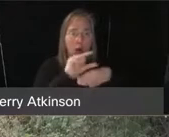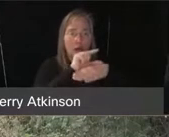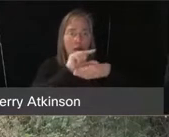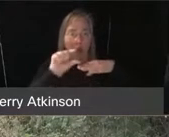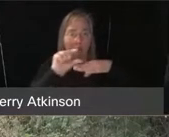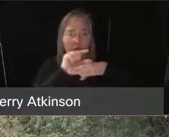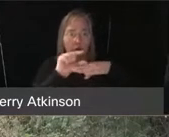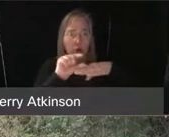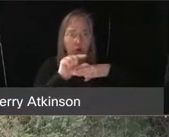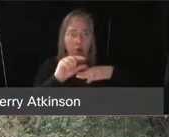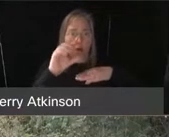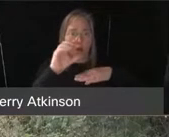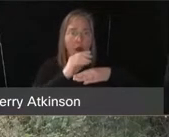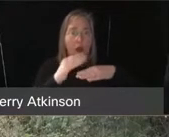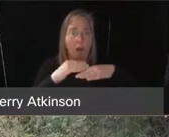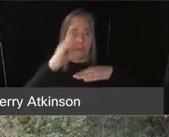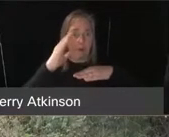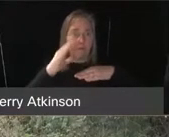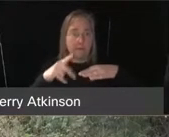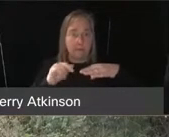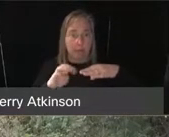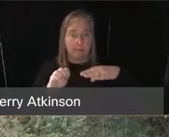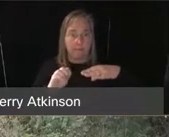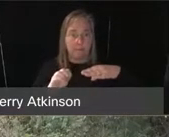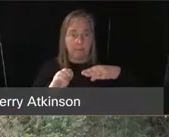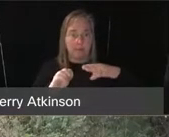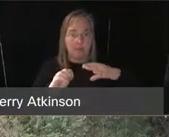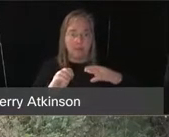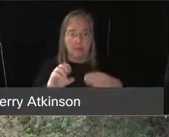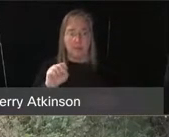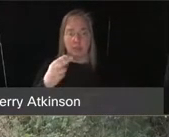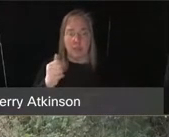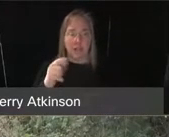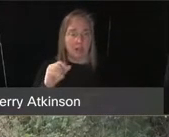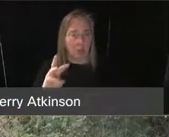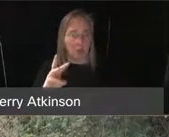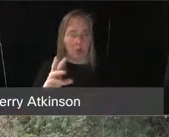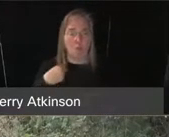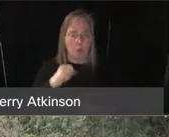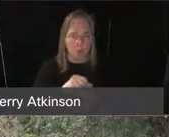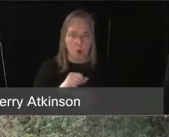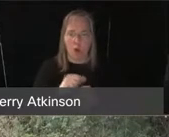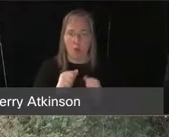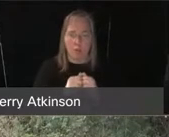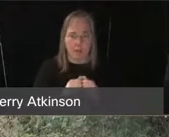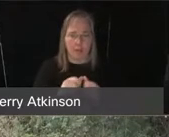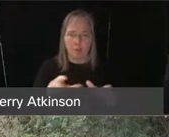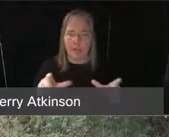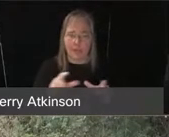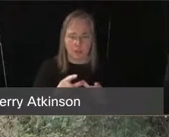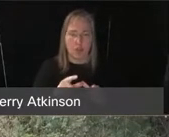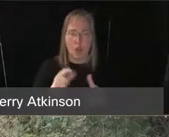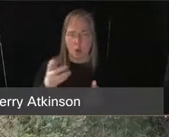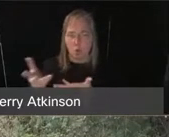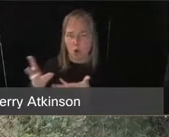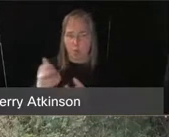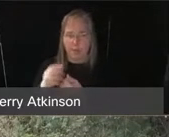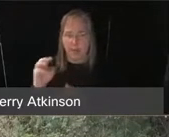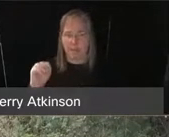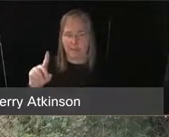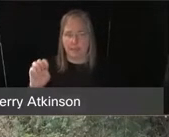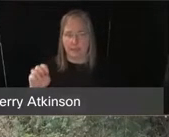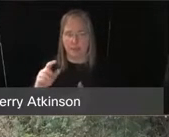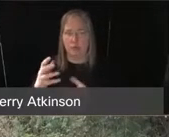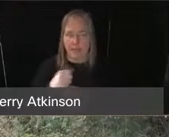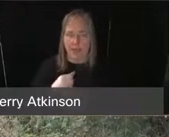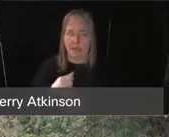shallow pipes. We looked at these locations, worked with the MDE to get the permits to replace these culverts. Typically,